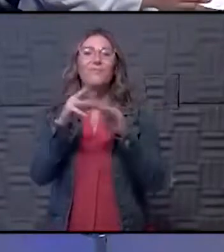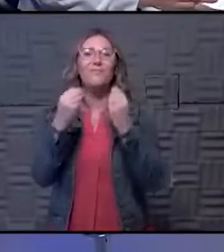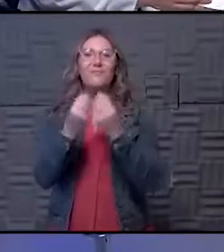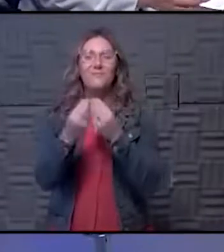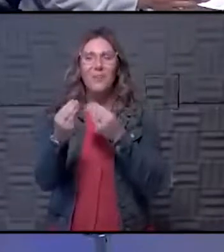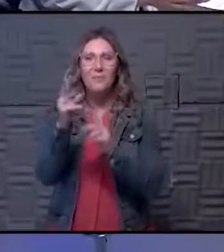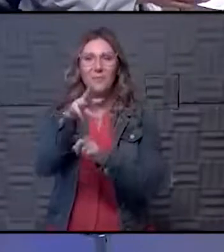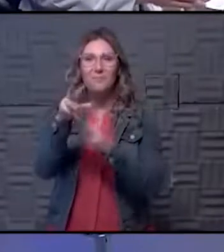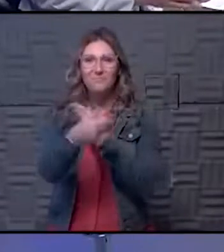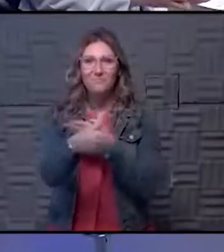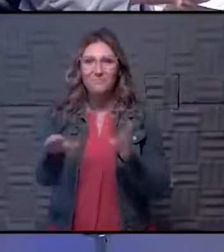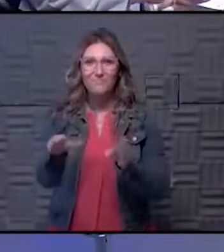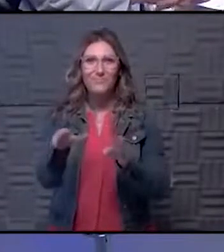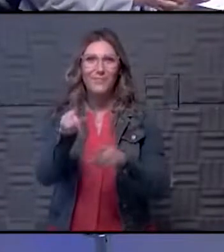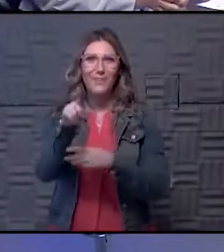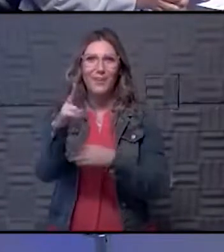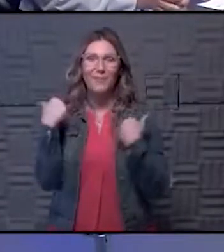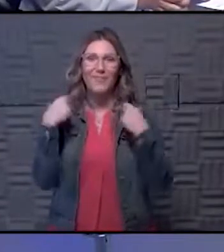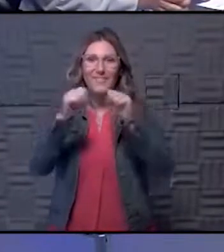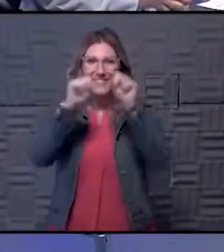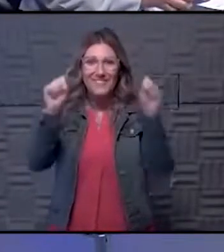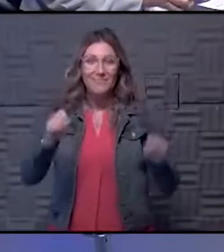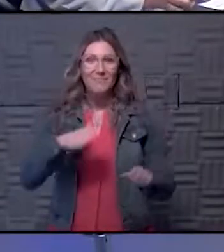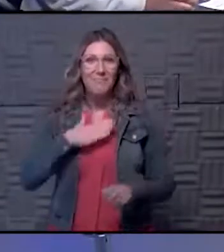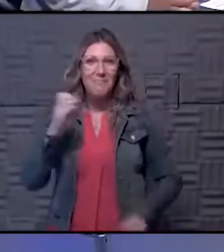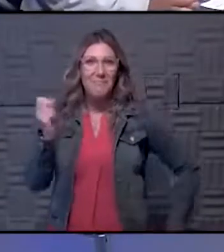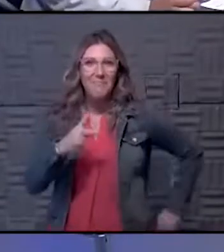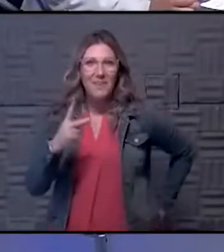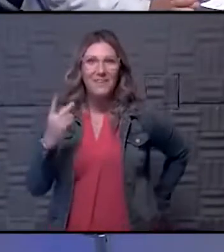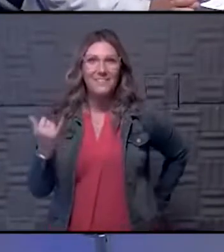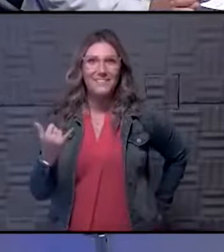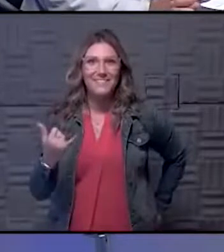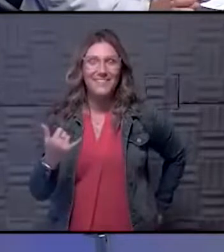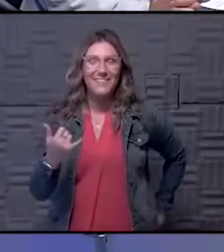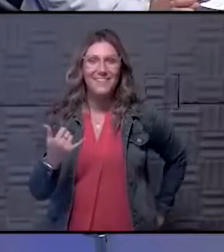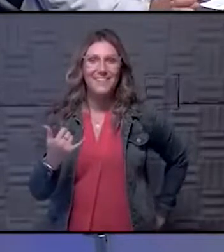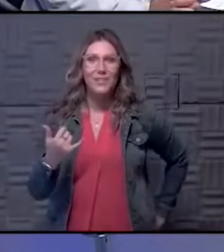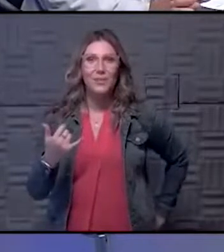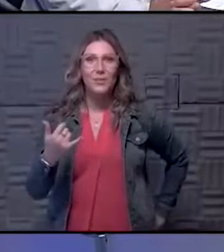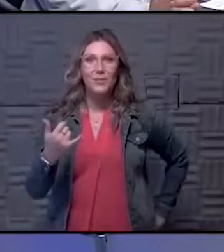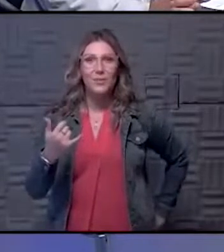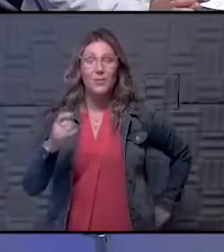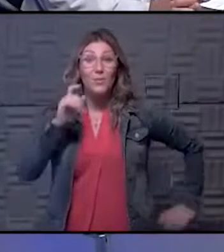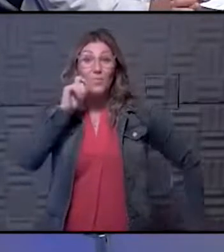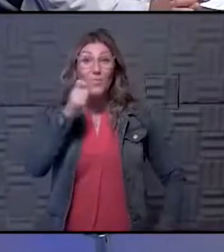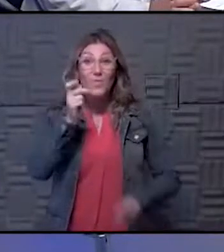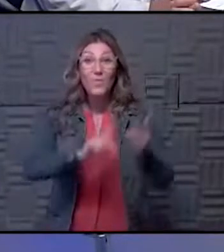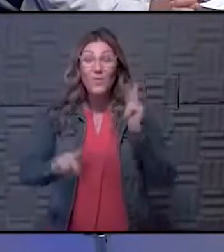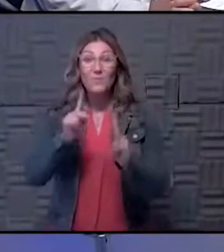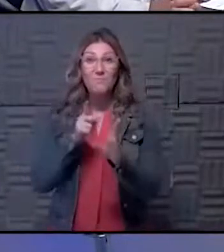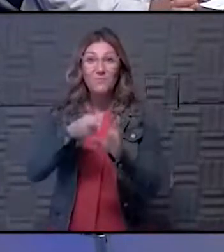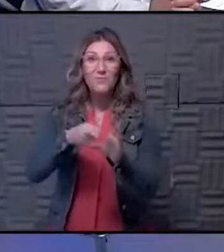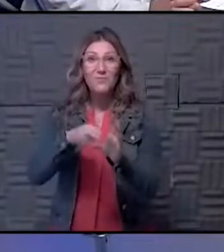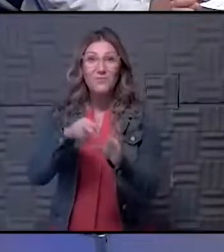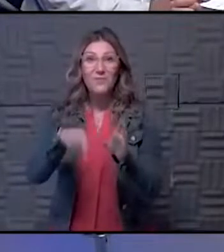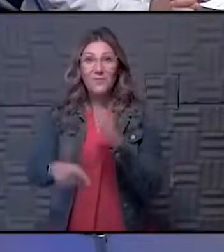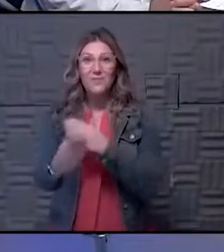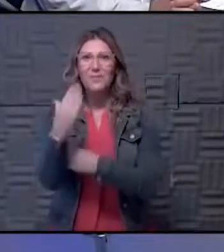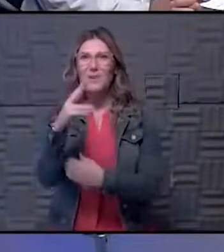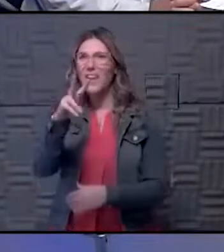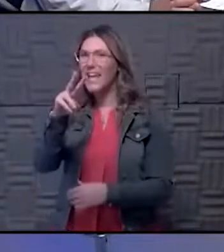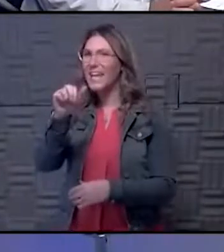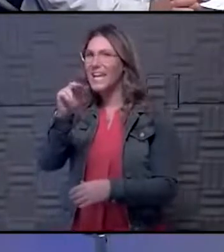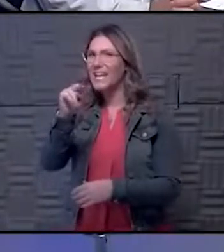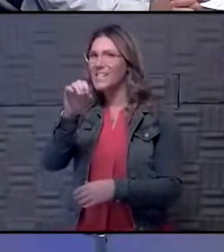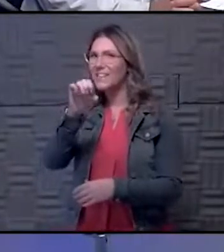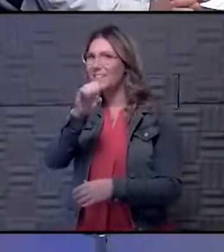Kansas Health System, and delighted to be with you today. We have some pretty cool people here with us this morning. We have Vanessa. Okay, Vanessa, help me with your